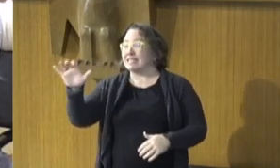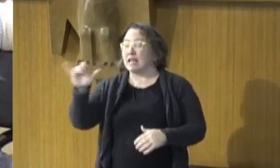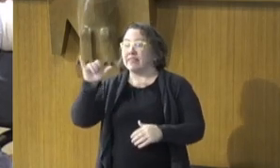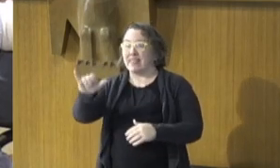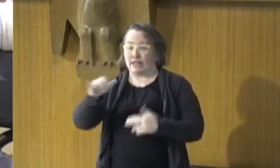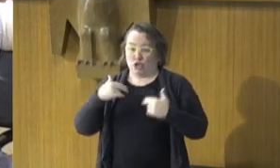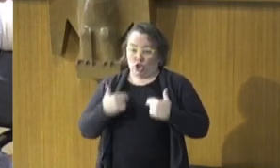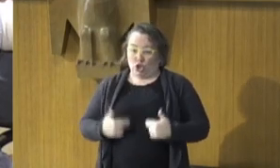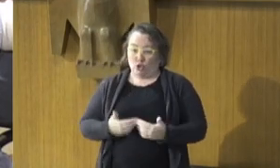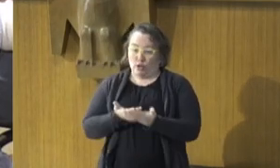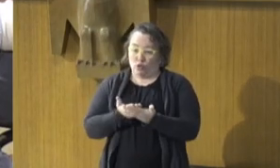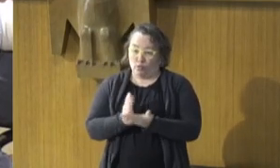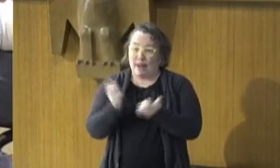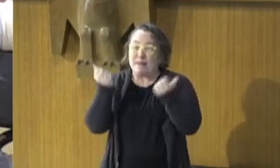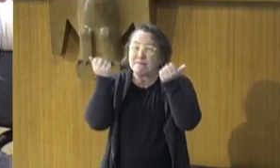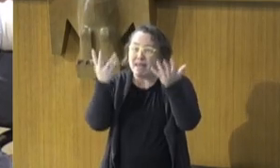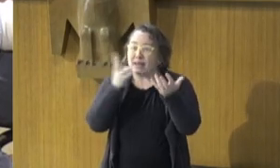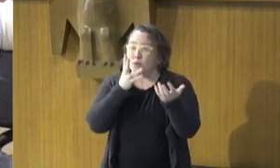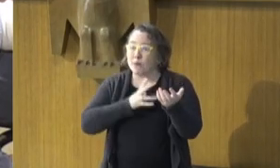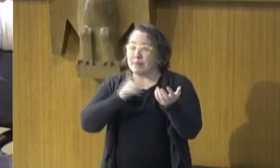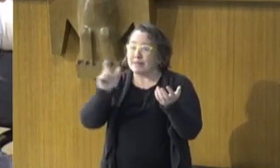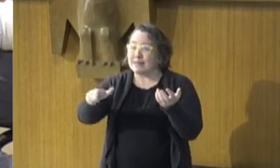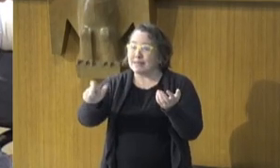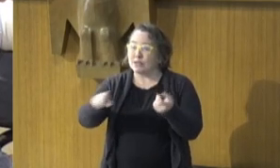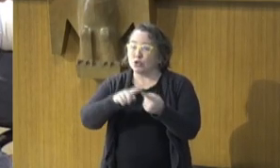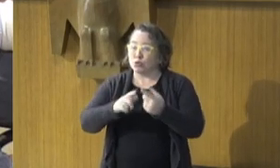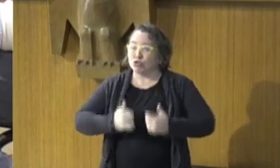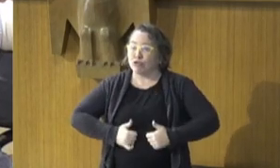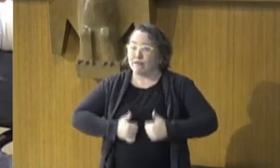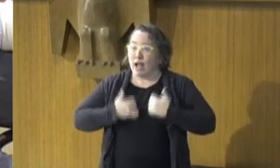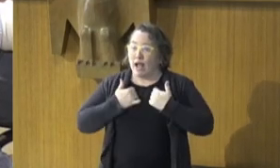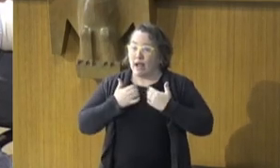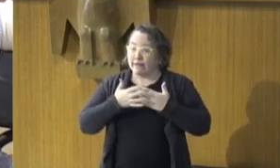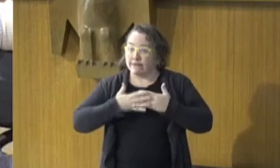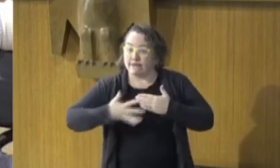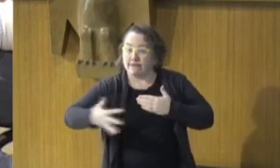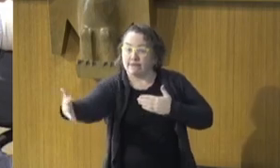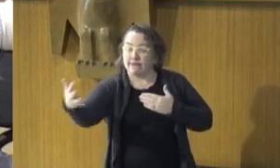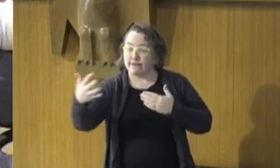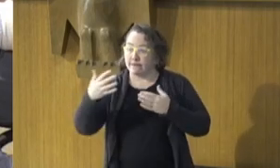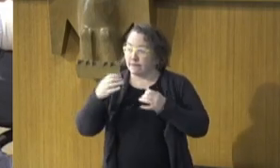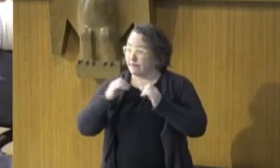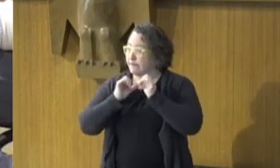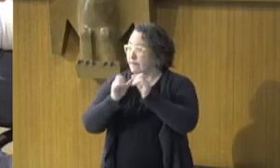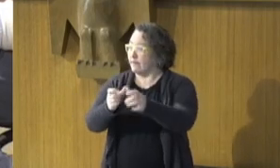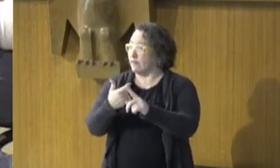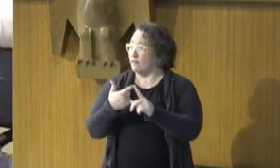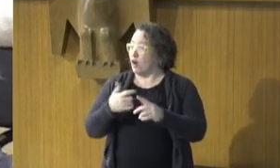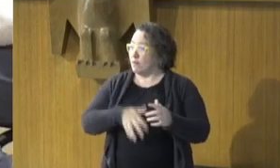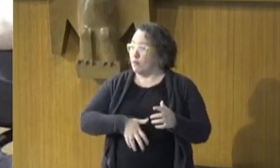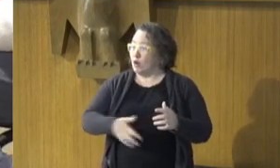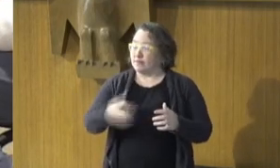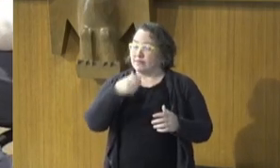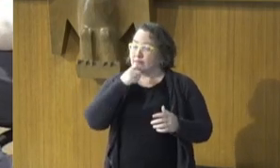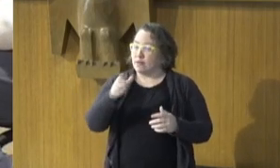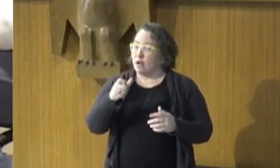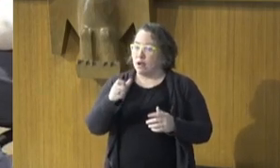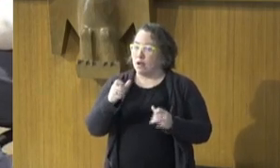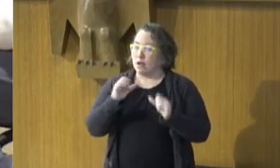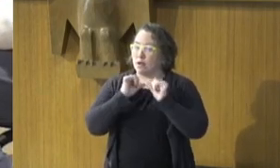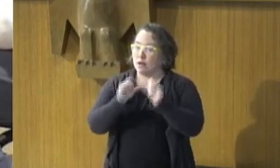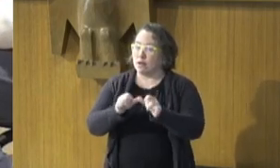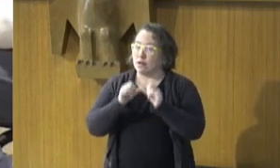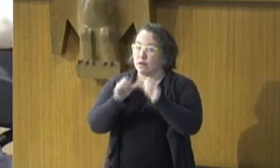right. A lot of women need that in order to move on with their lives and move on from a pregnancy that's not viable. It's very